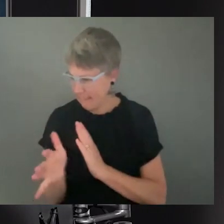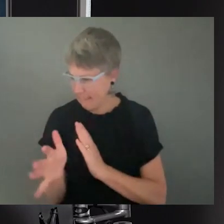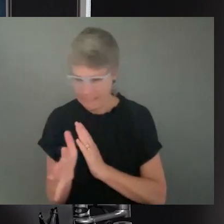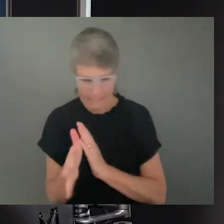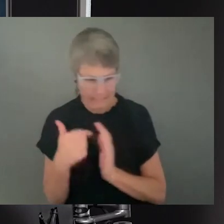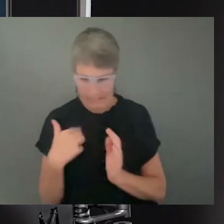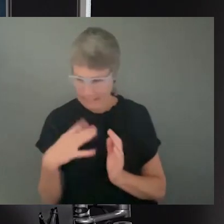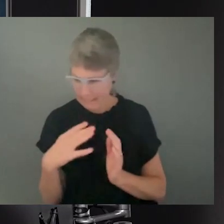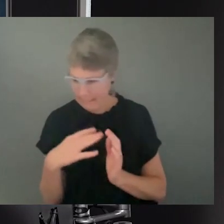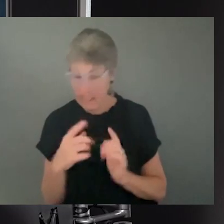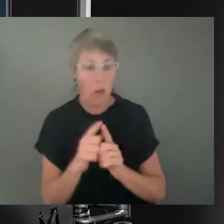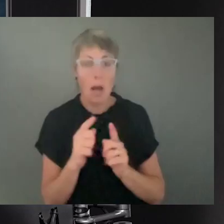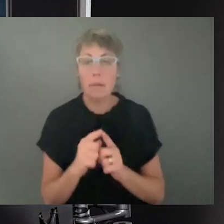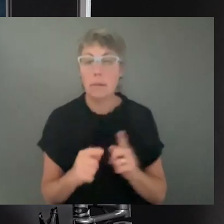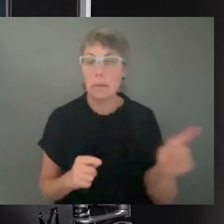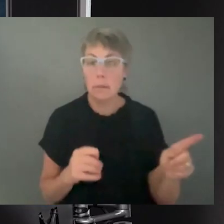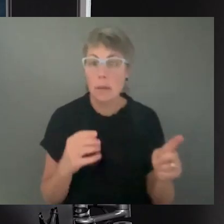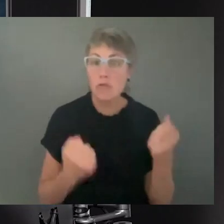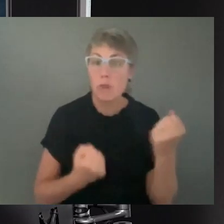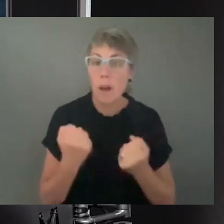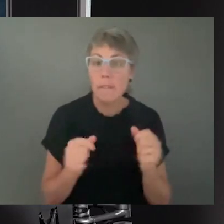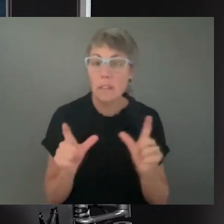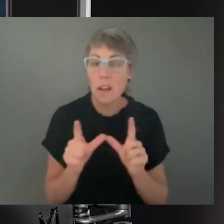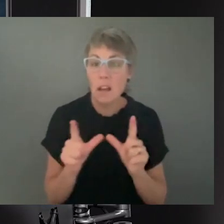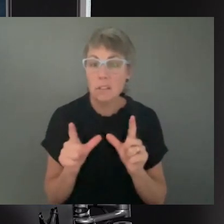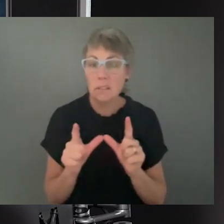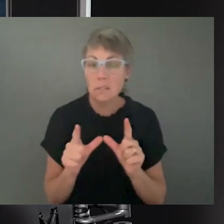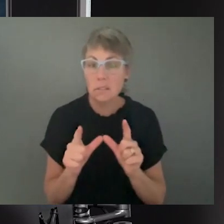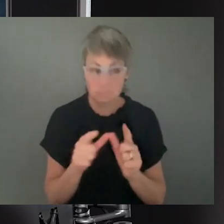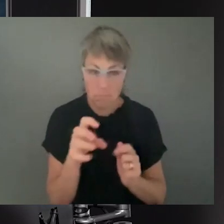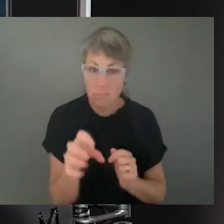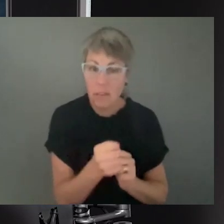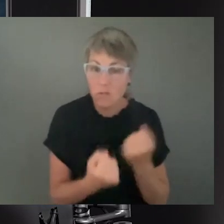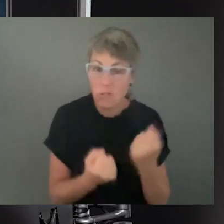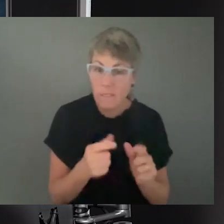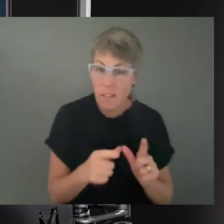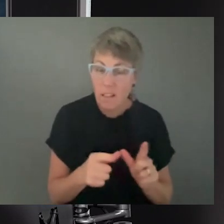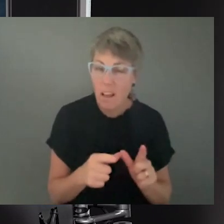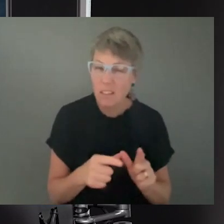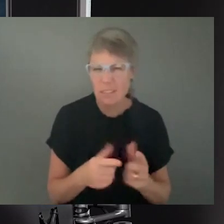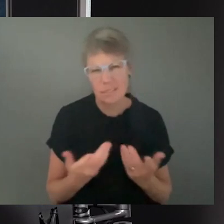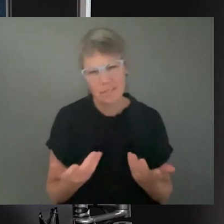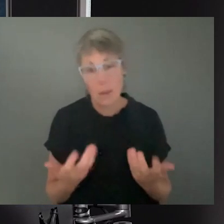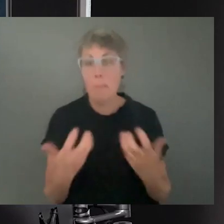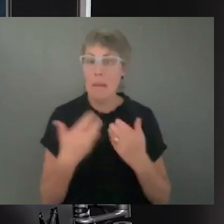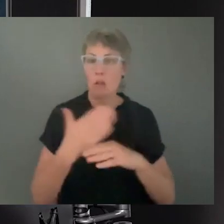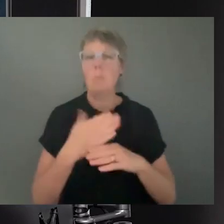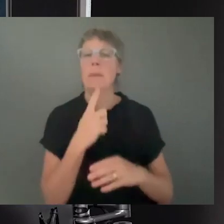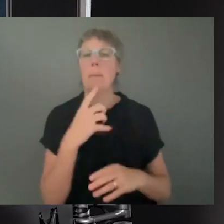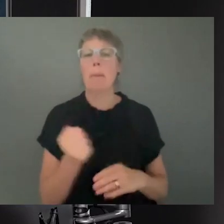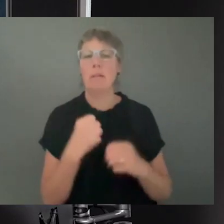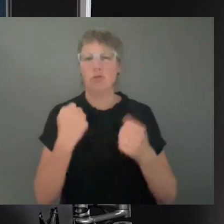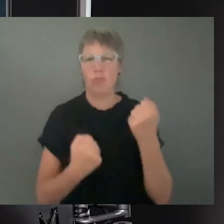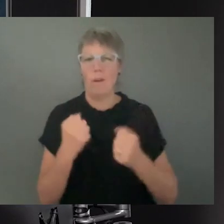you actually need for the person to have a driver's license if they're not going to be doing any driving? Do you actually need